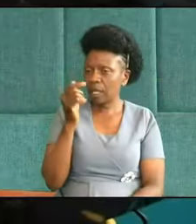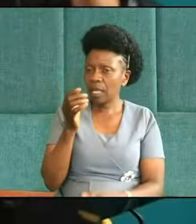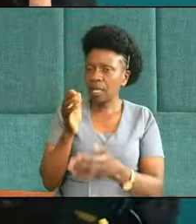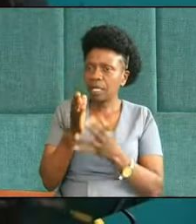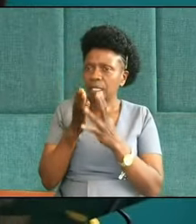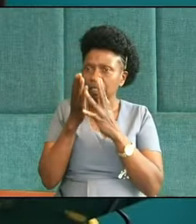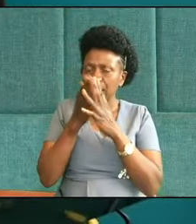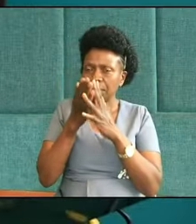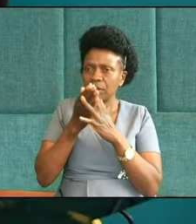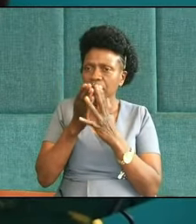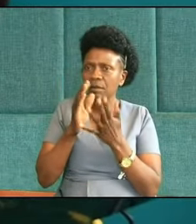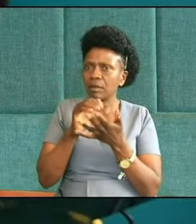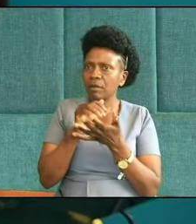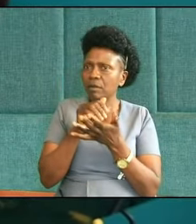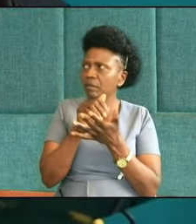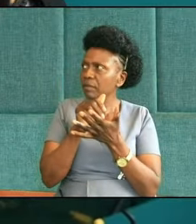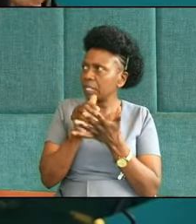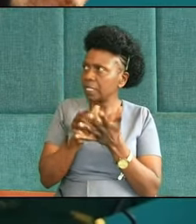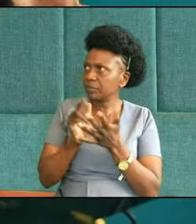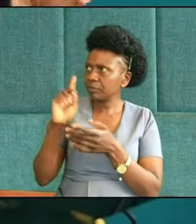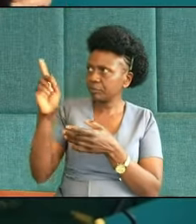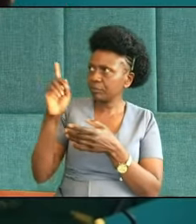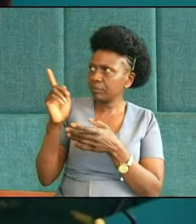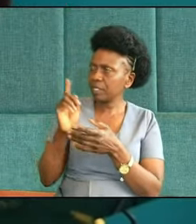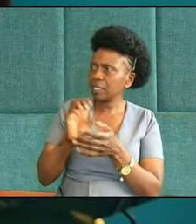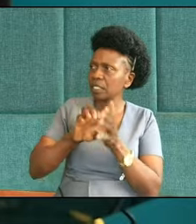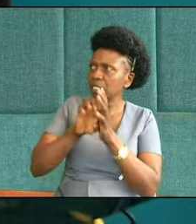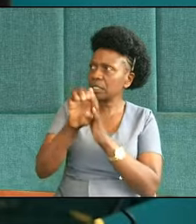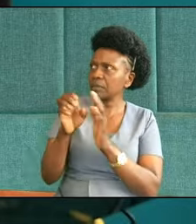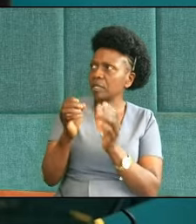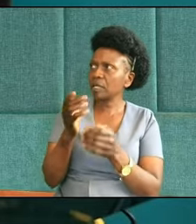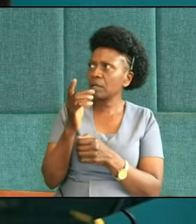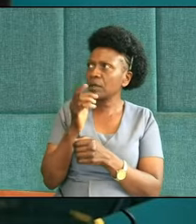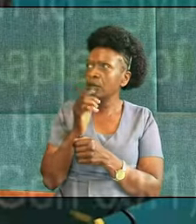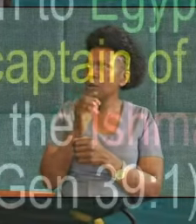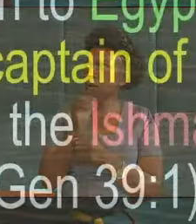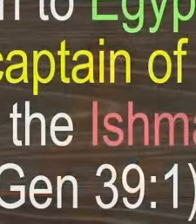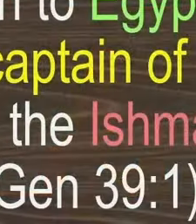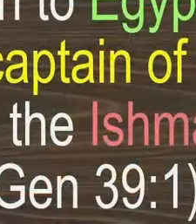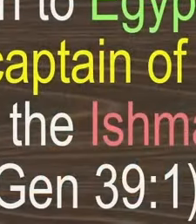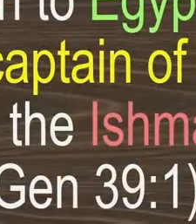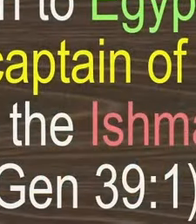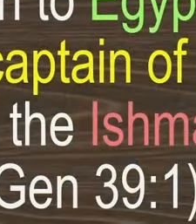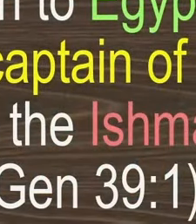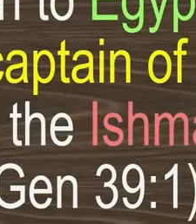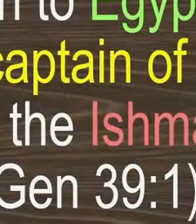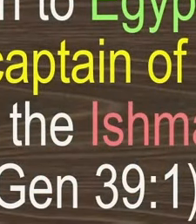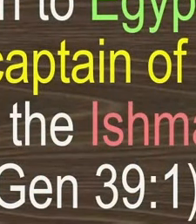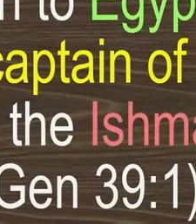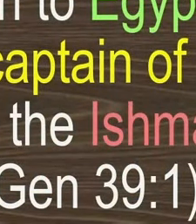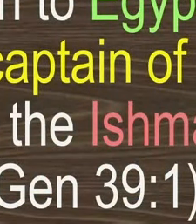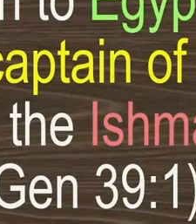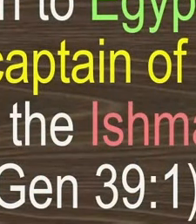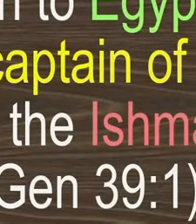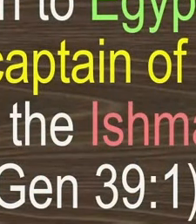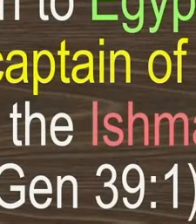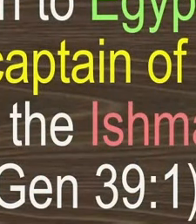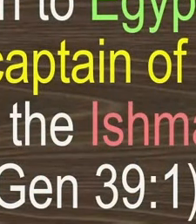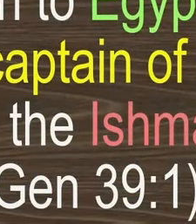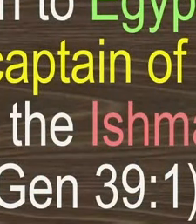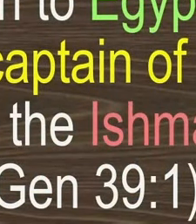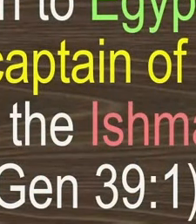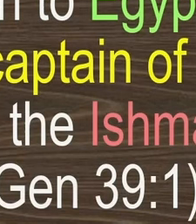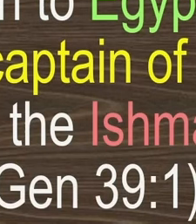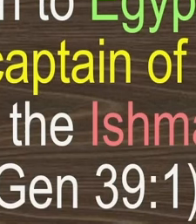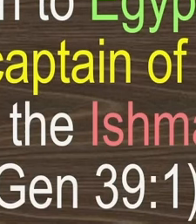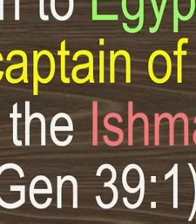of these two chapters, there is this chapter that reads this way. It happened at that time